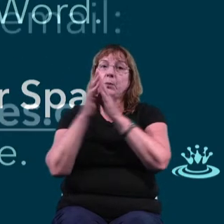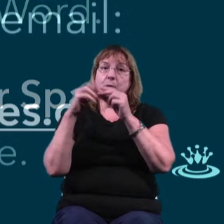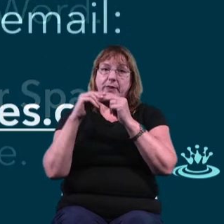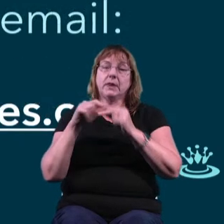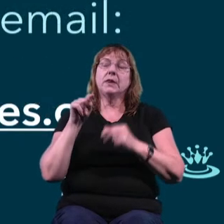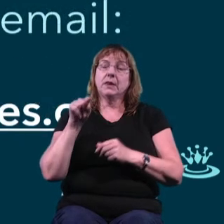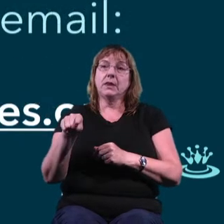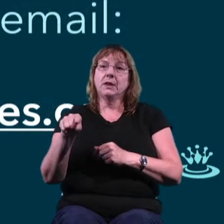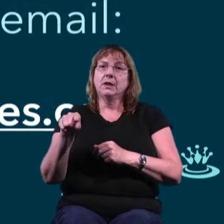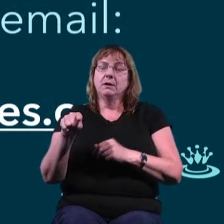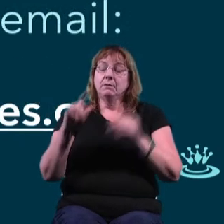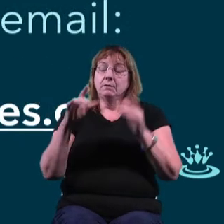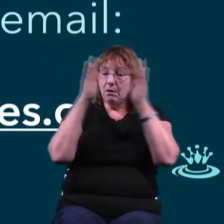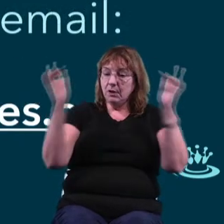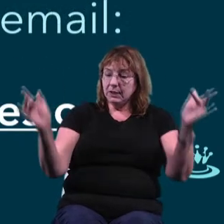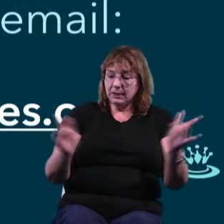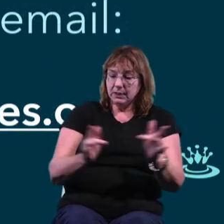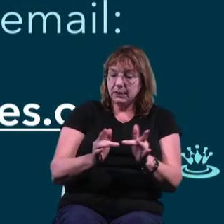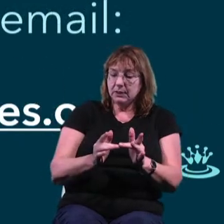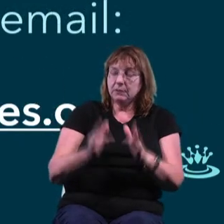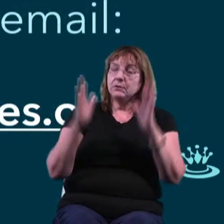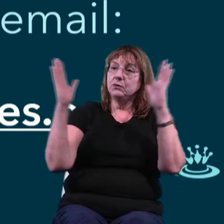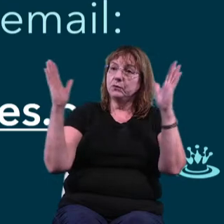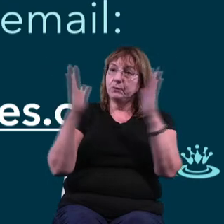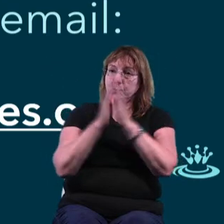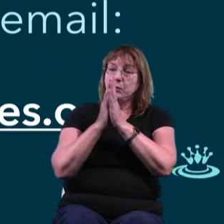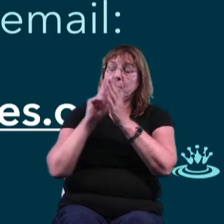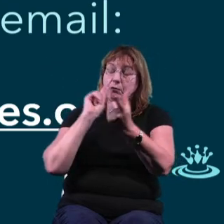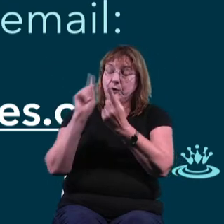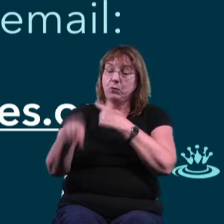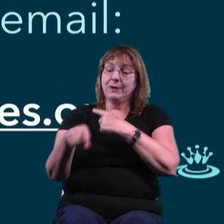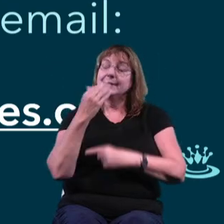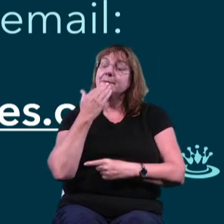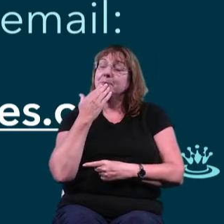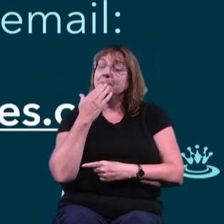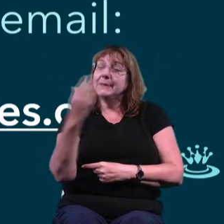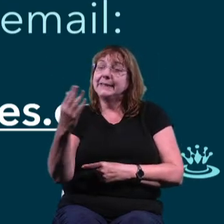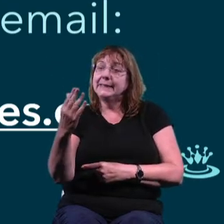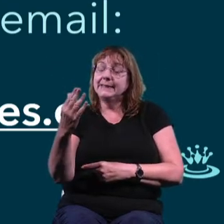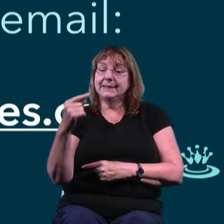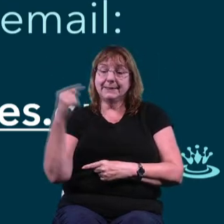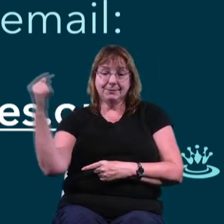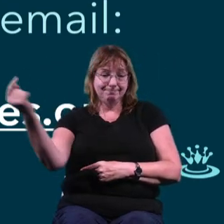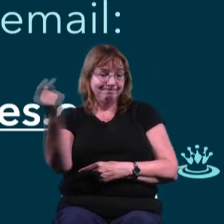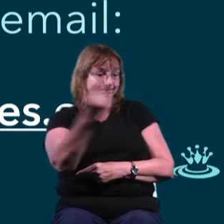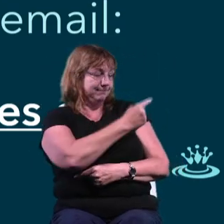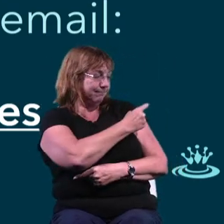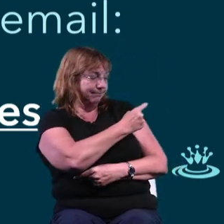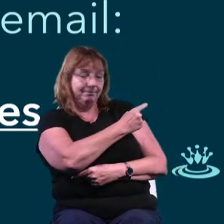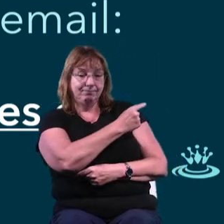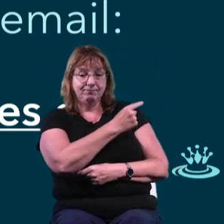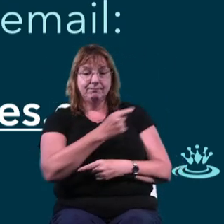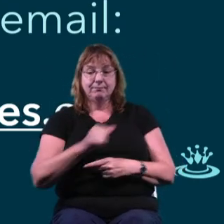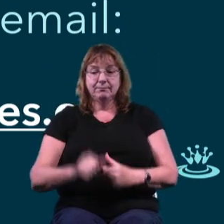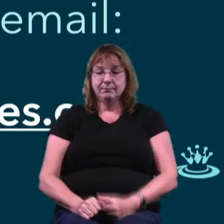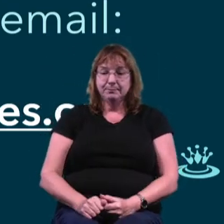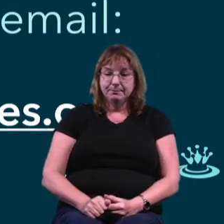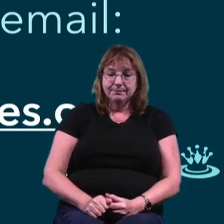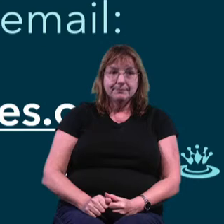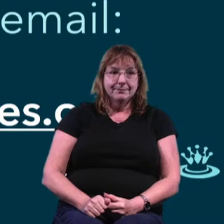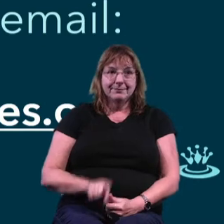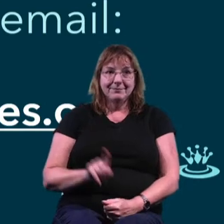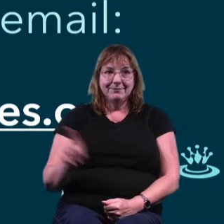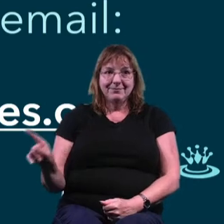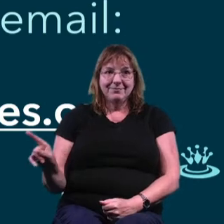online and you have a prayer request, then please do send it in to us at prayer@keswickministries.org. And